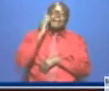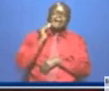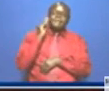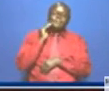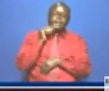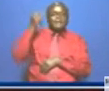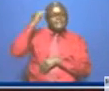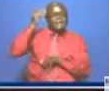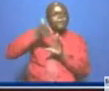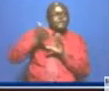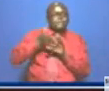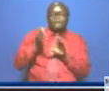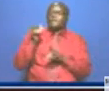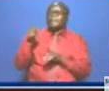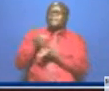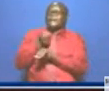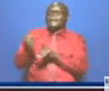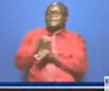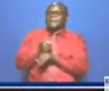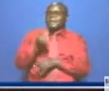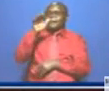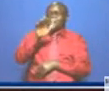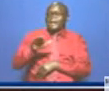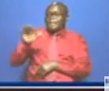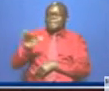psychological violence in parliament.